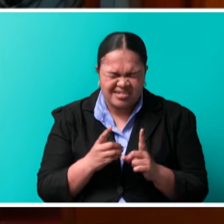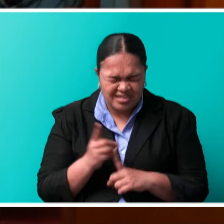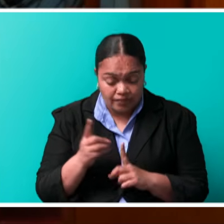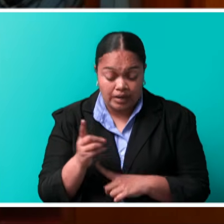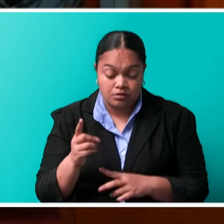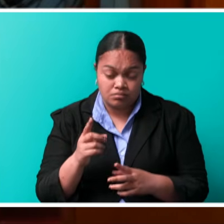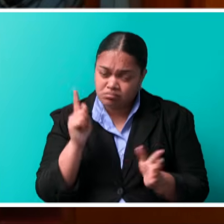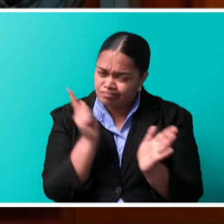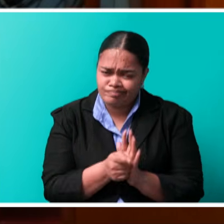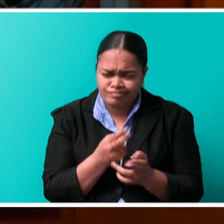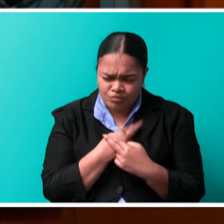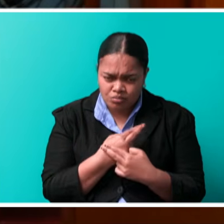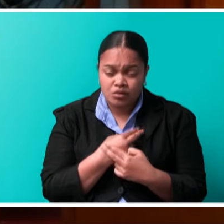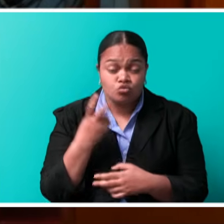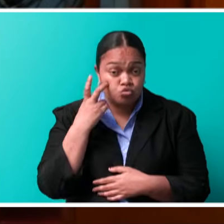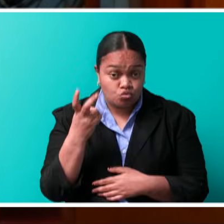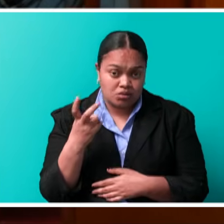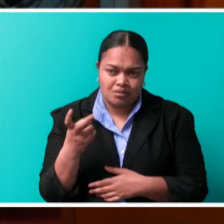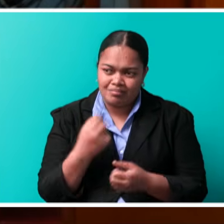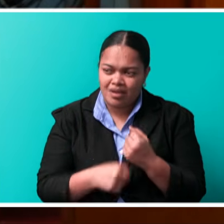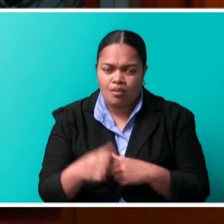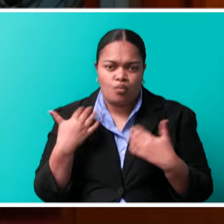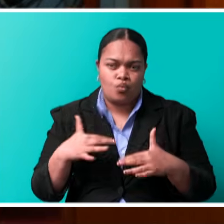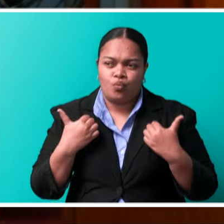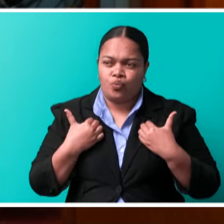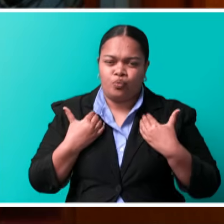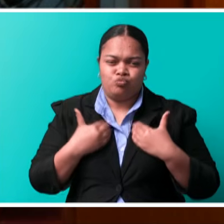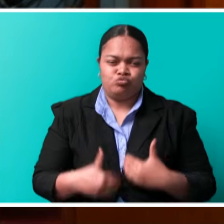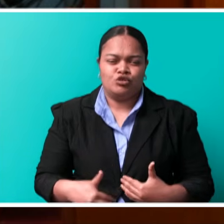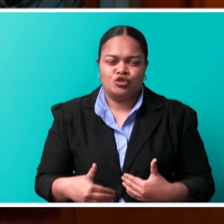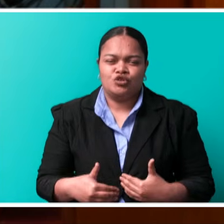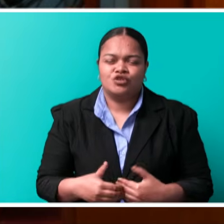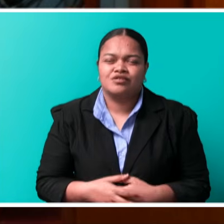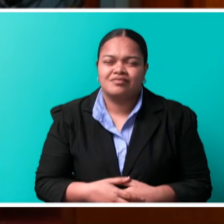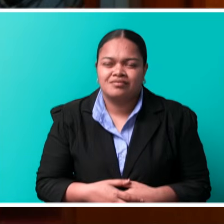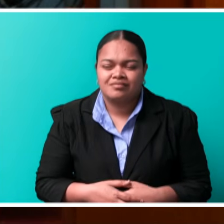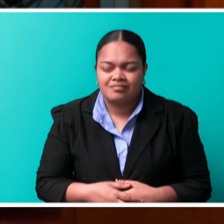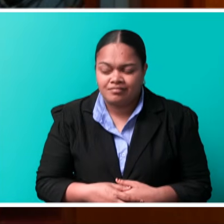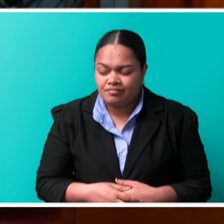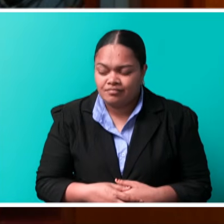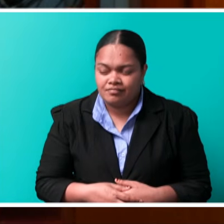respectfully, tourism becomes richer and confidence grows at home.